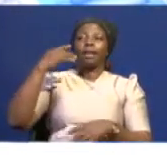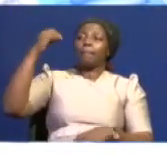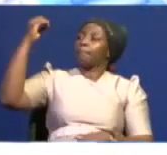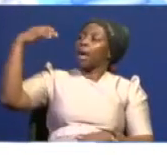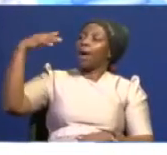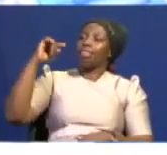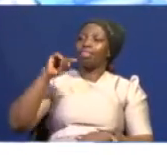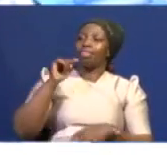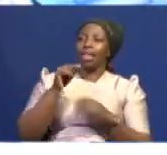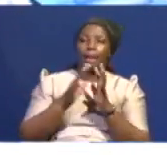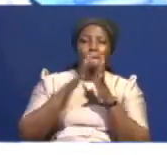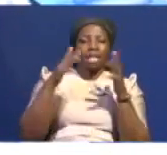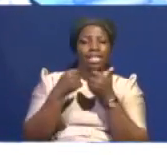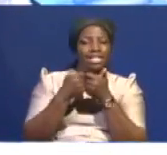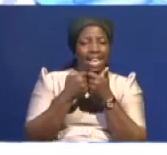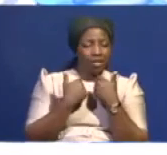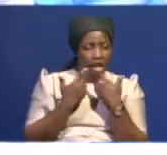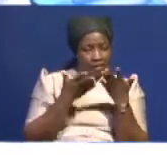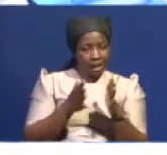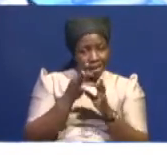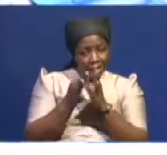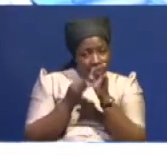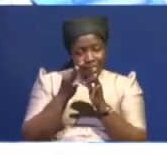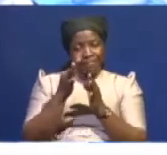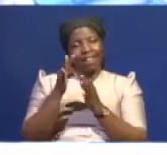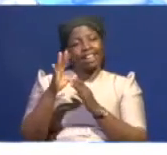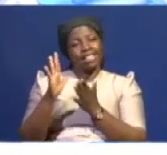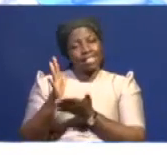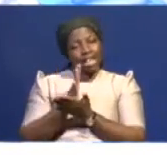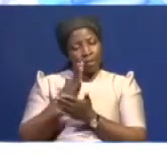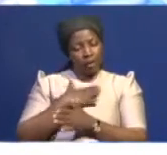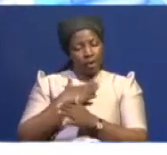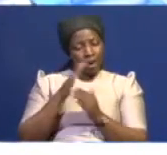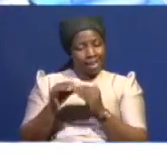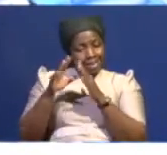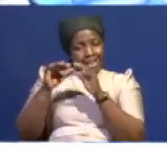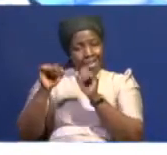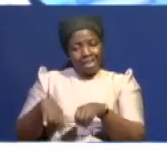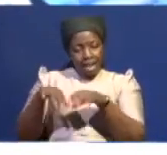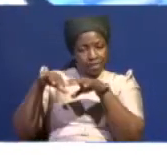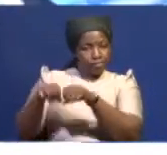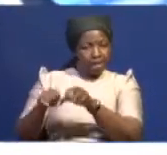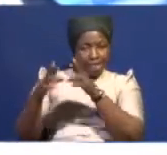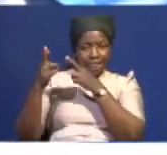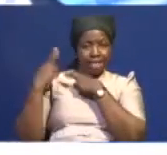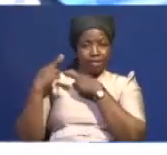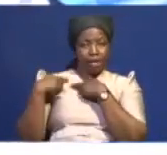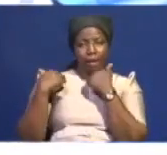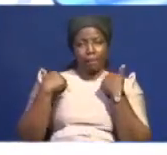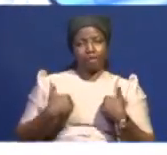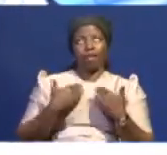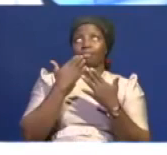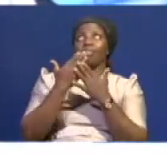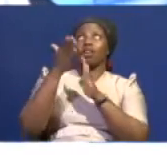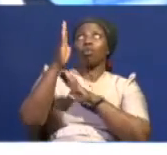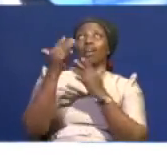Power is the biggest challenge that we have here, which if some of our leaders can be able to take charge. I thank God right now that we